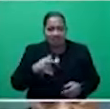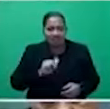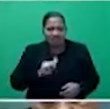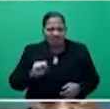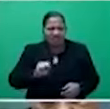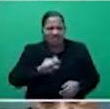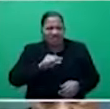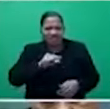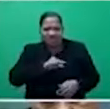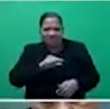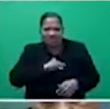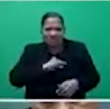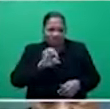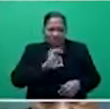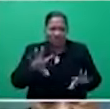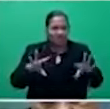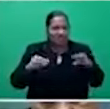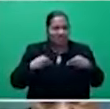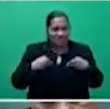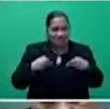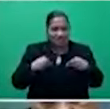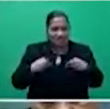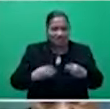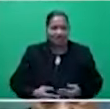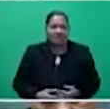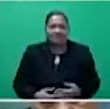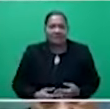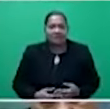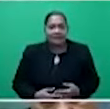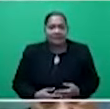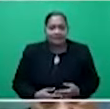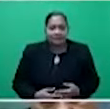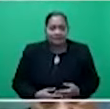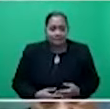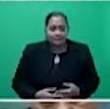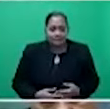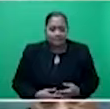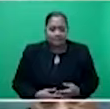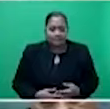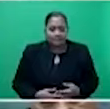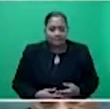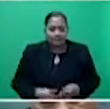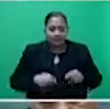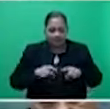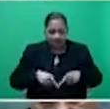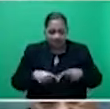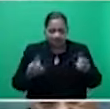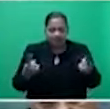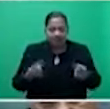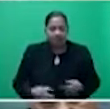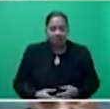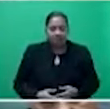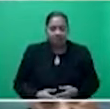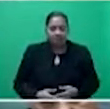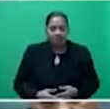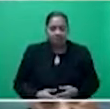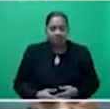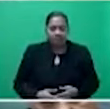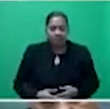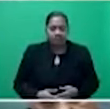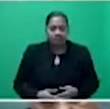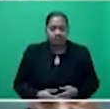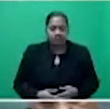Speaker, sir. Mr. Speaker, sir. The difference is that people now feel that there is a